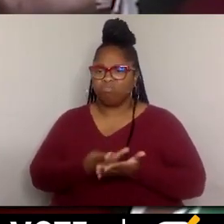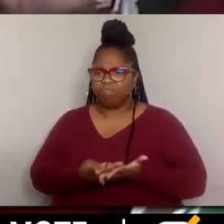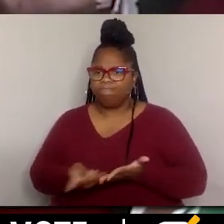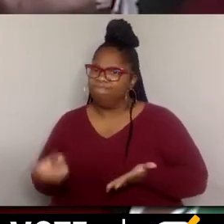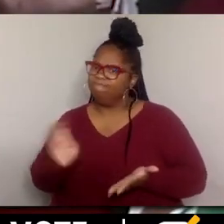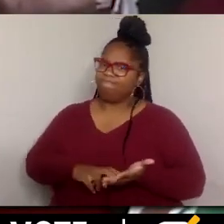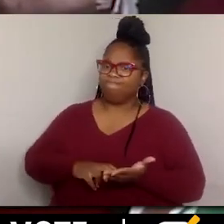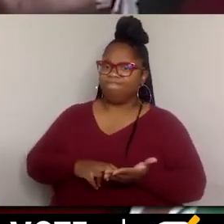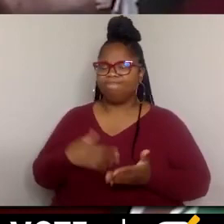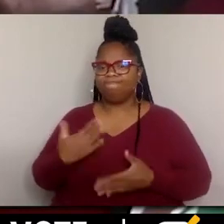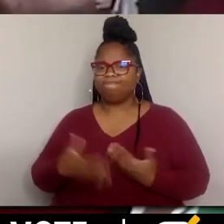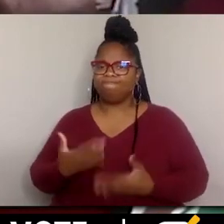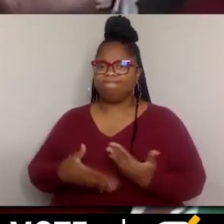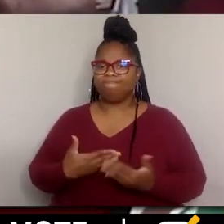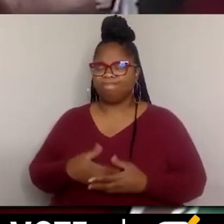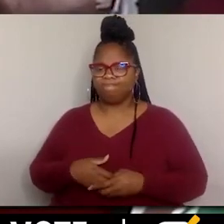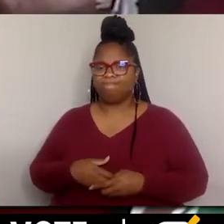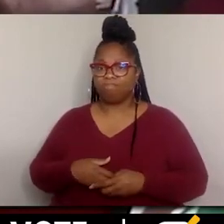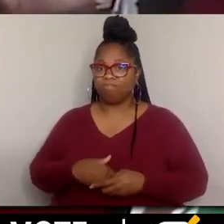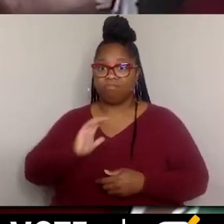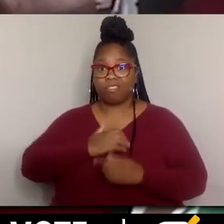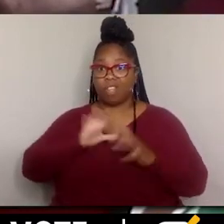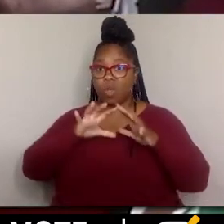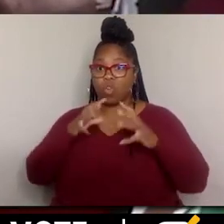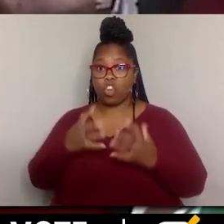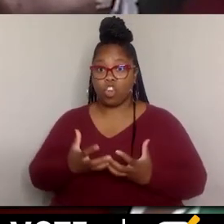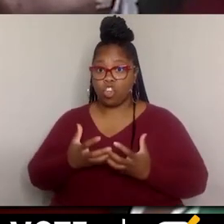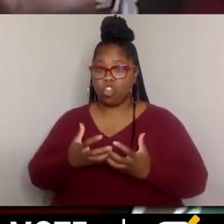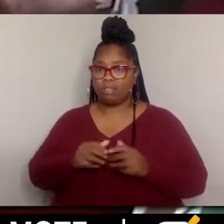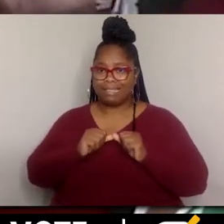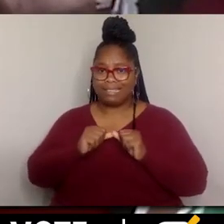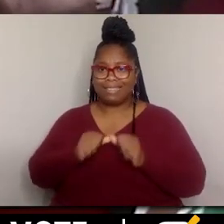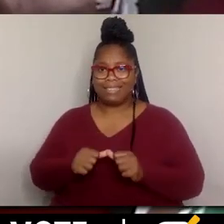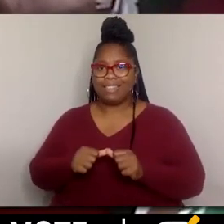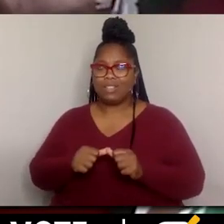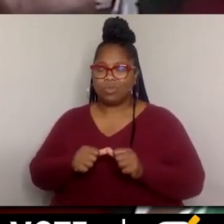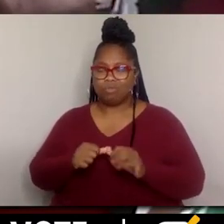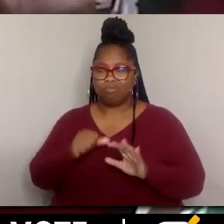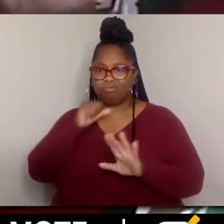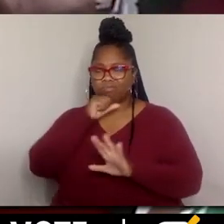normal, the world keeps delivering heavy blows.